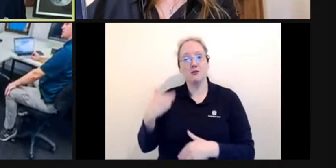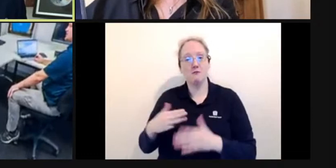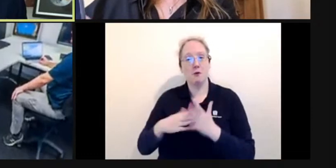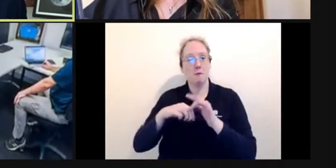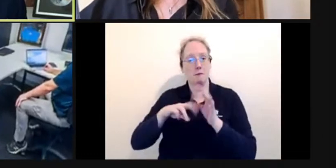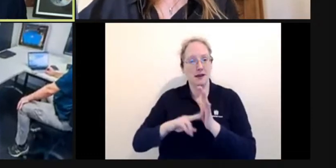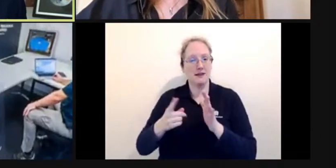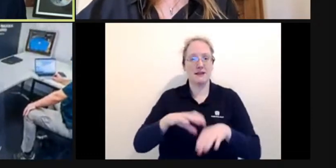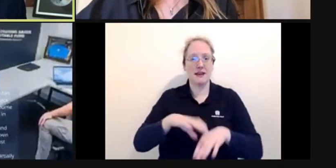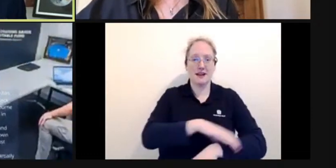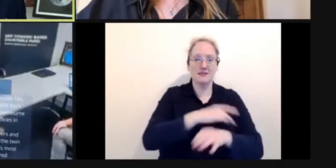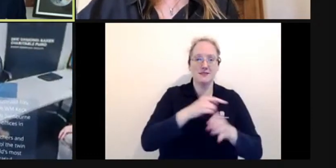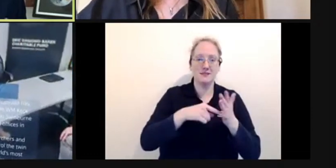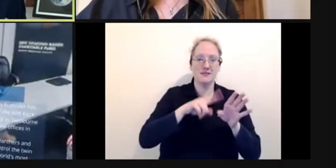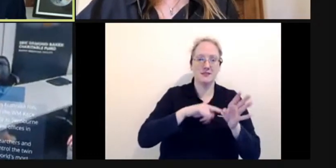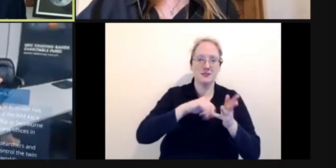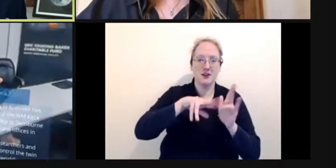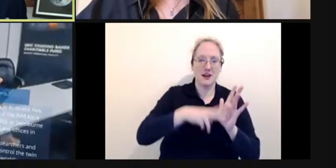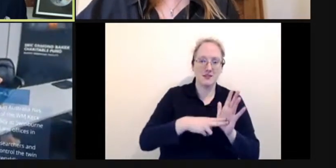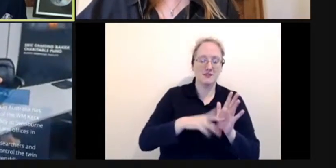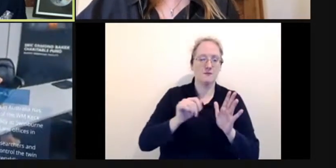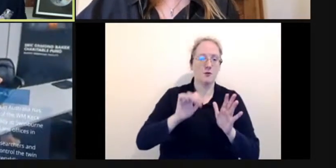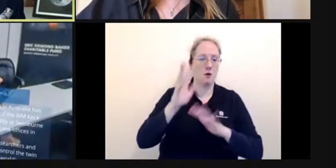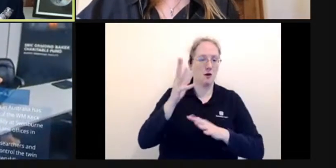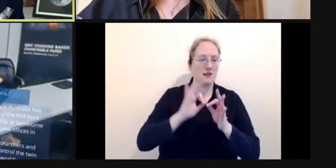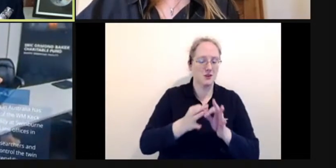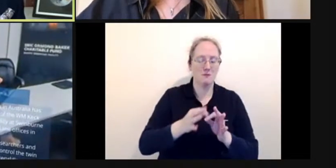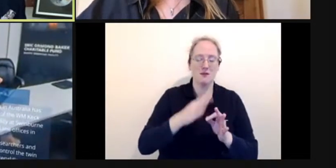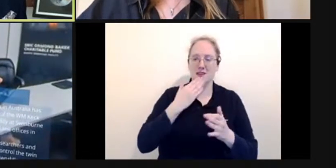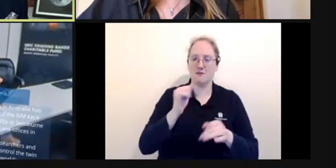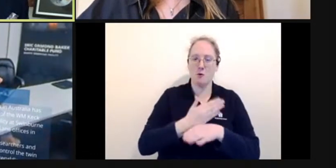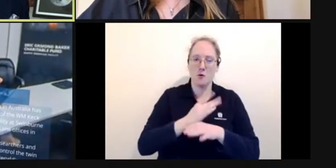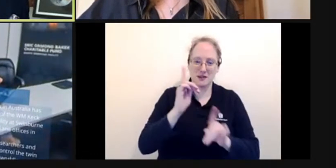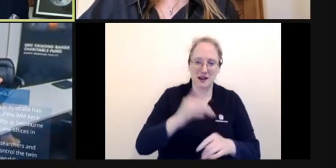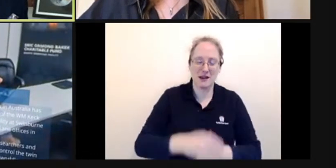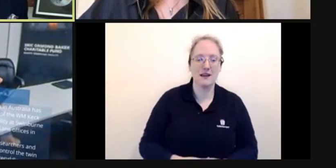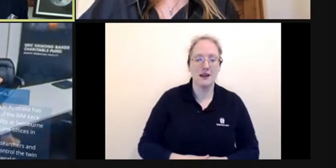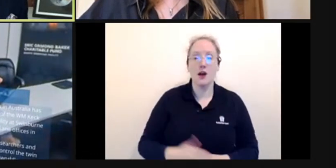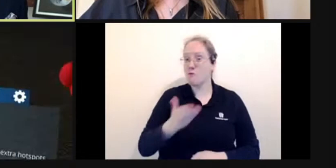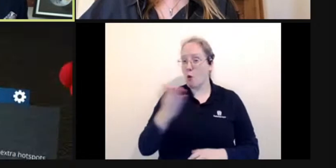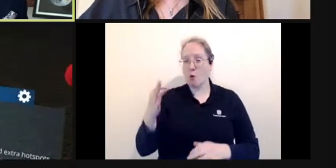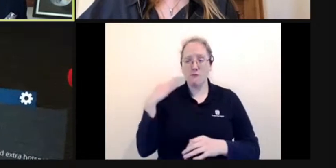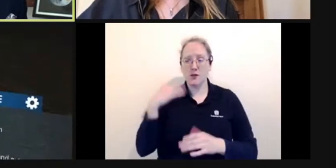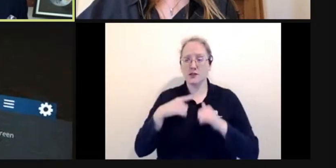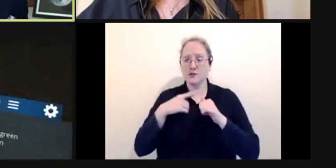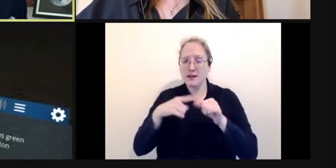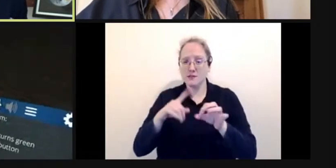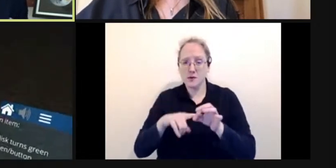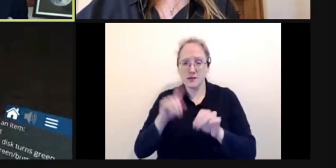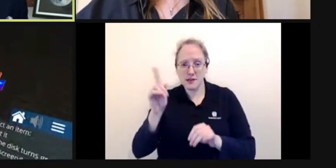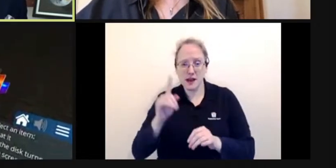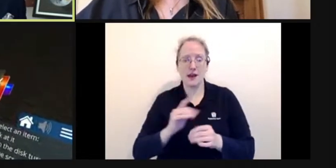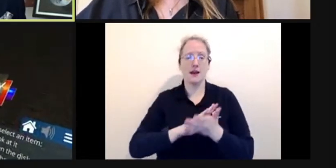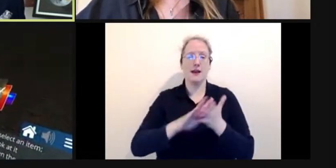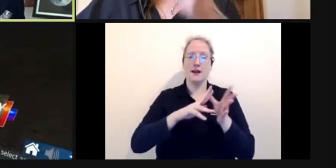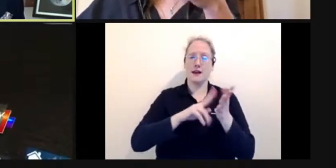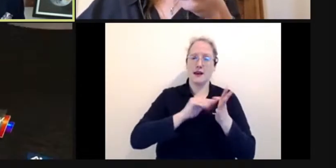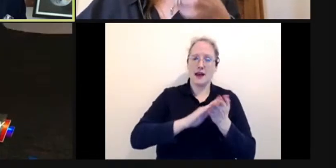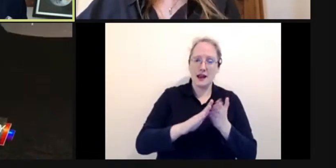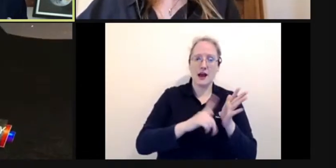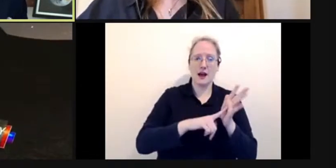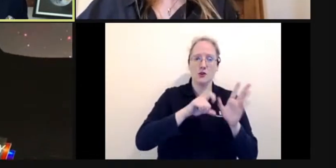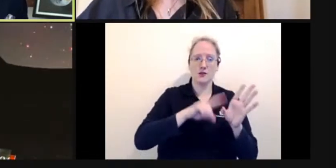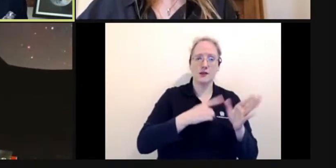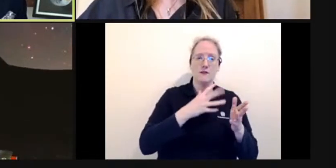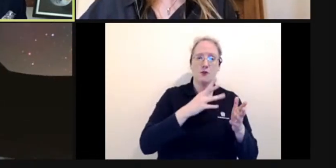interpreters. Thank you for your work. For all of our volunteers answering the questions, Hannah and Lucy from University of Melbourne, Andrew